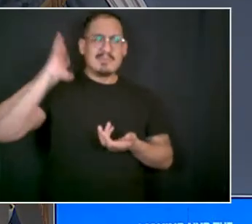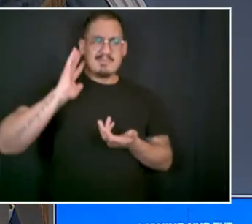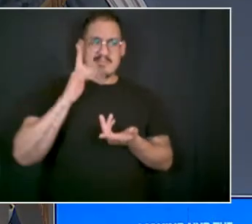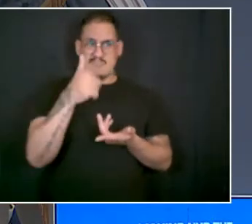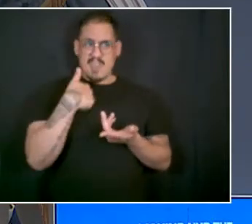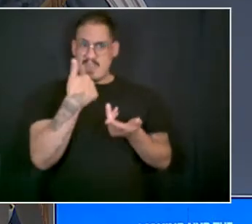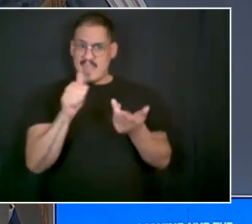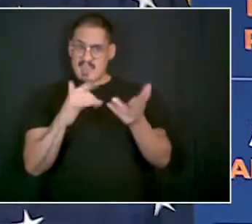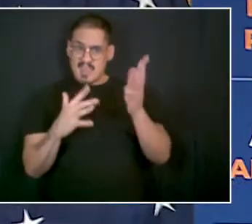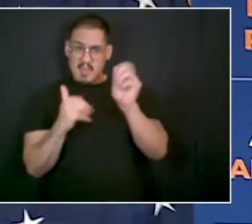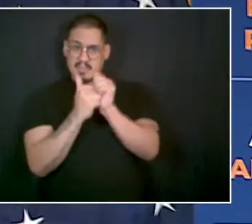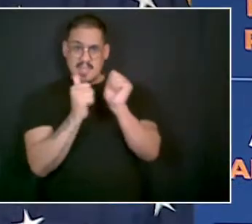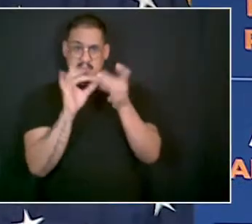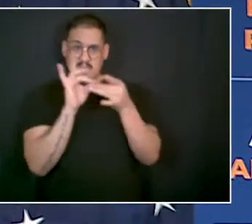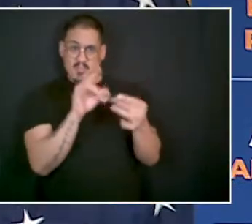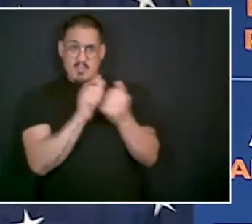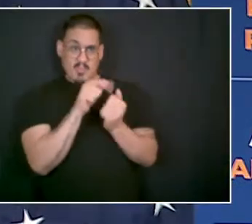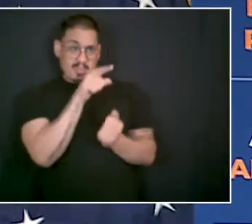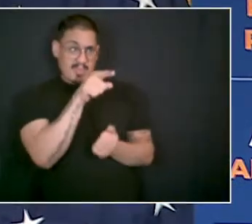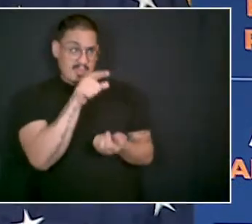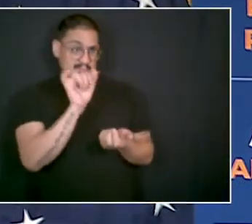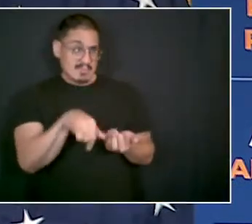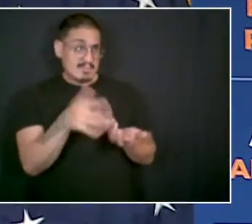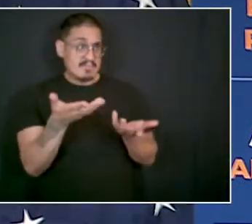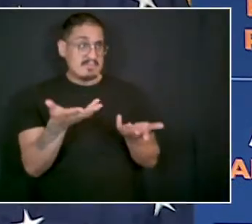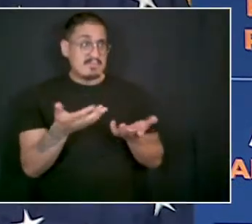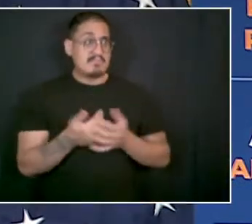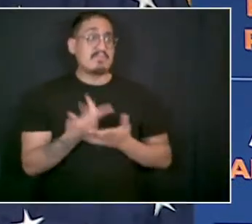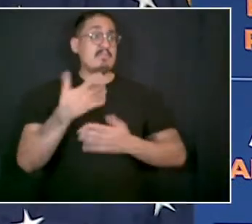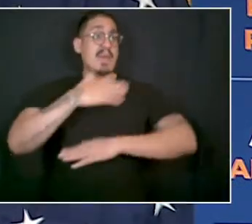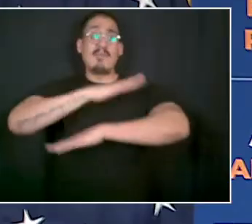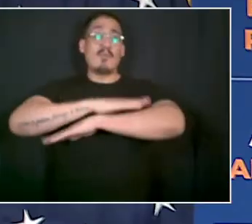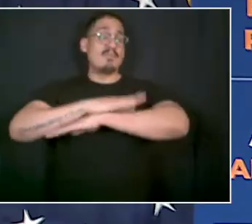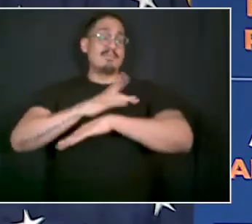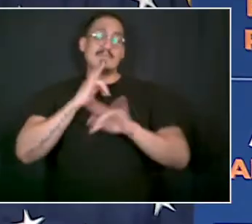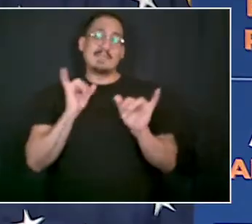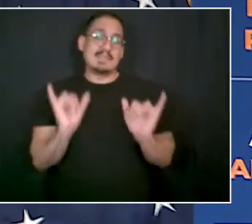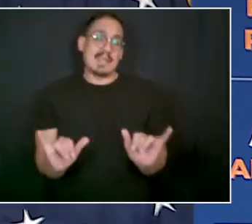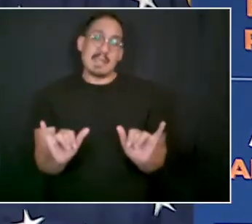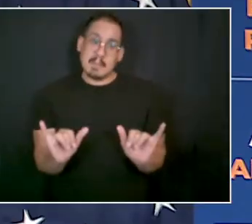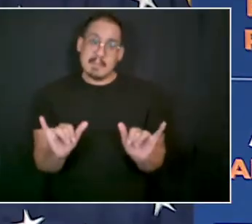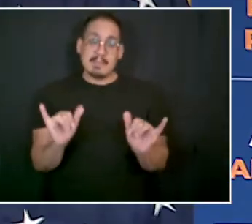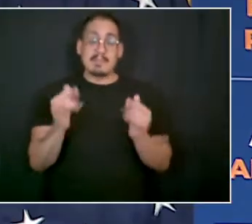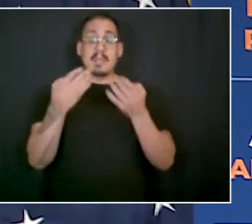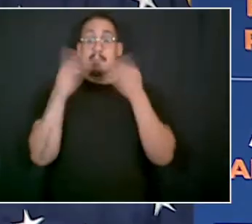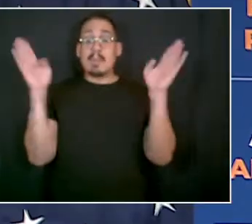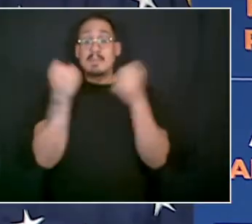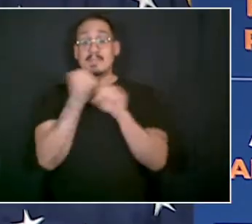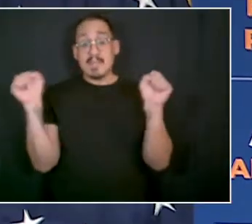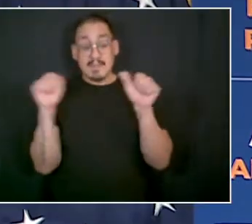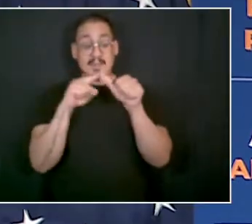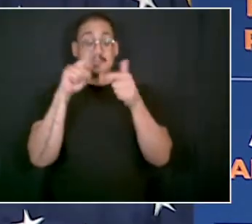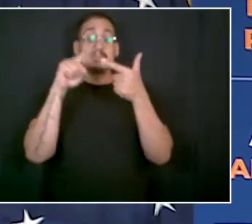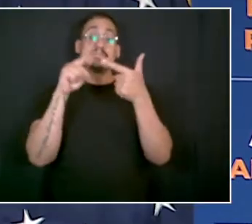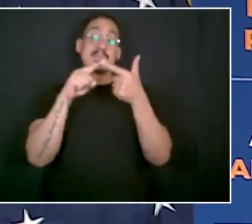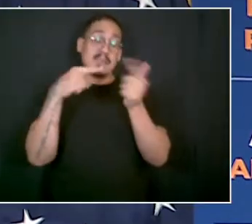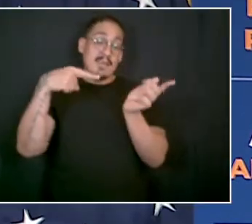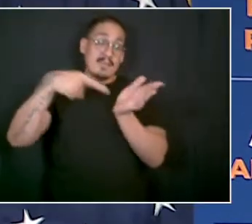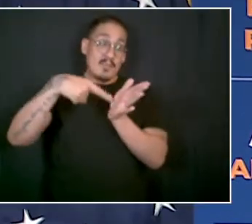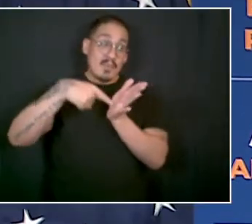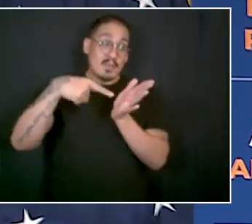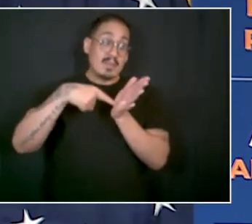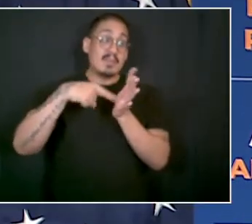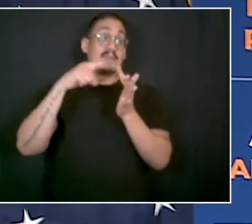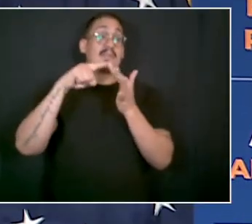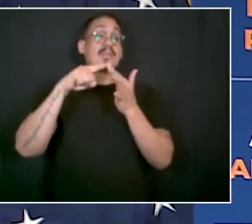My platforms are the same. Public safety, affordability, keep the city for working class